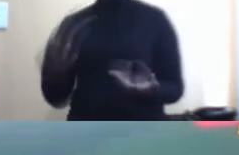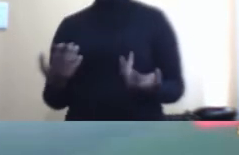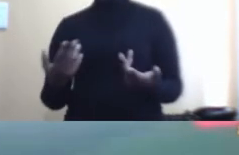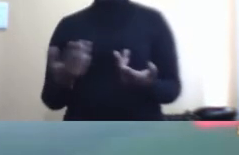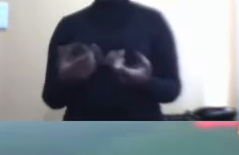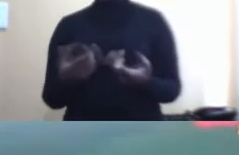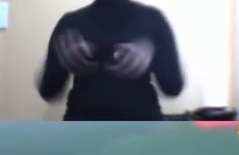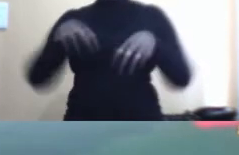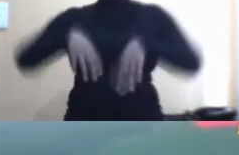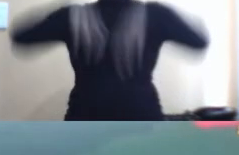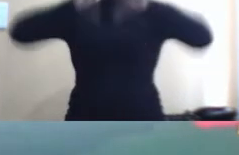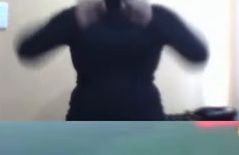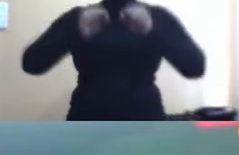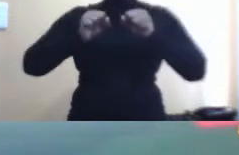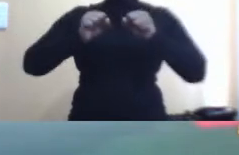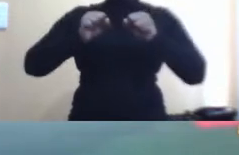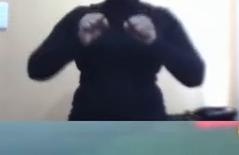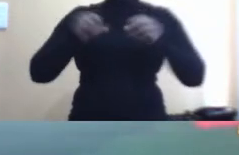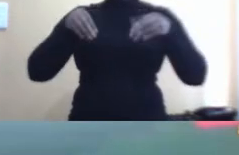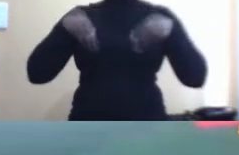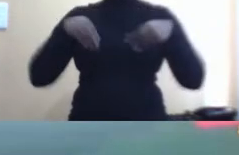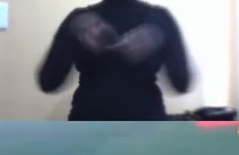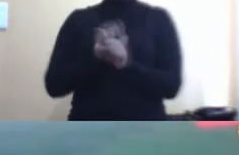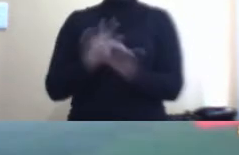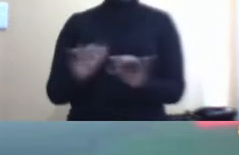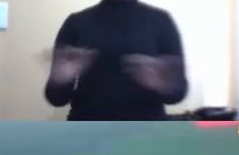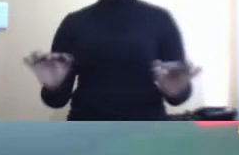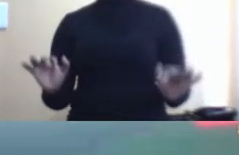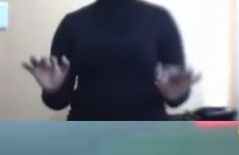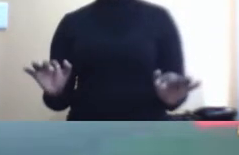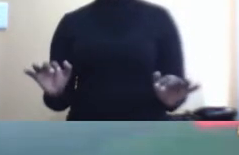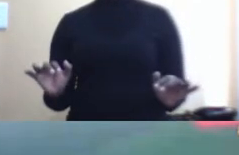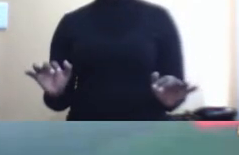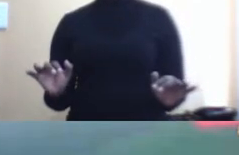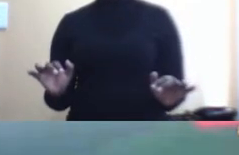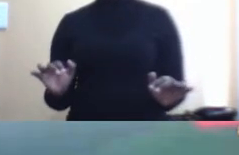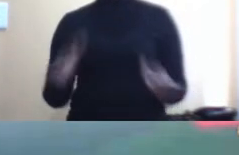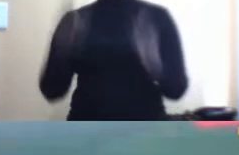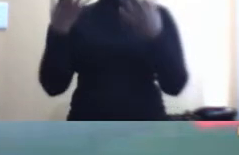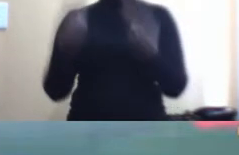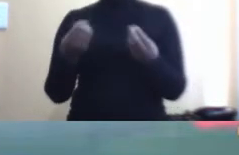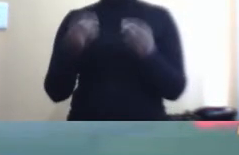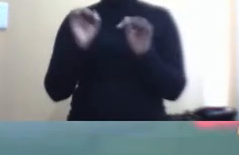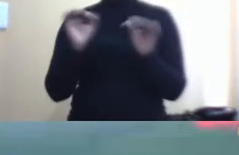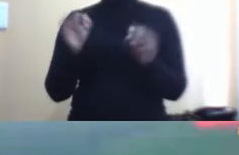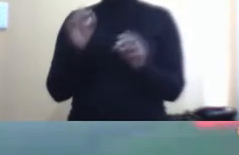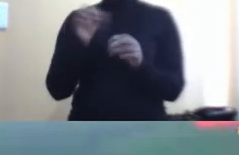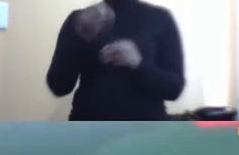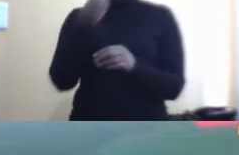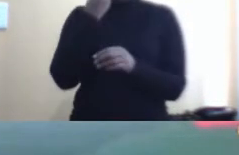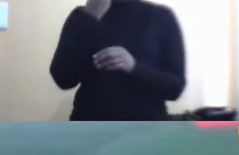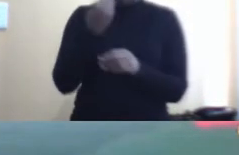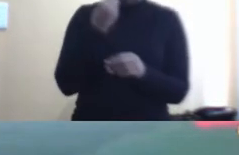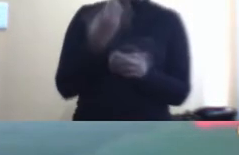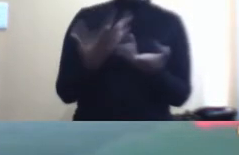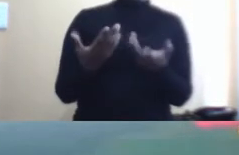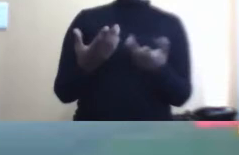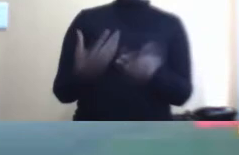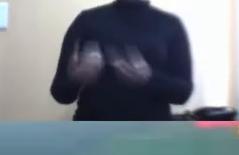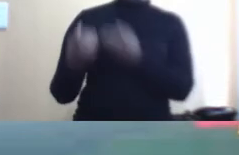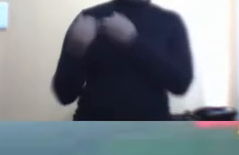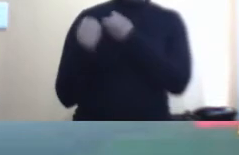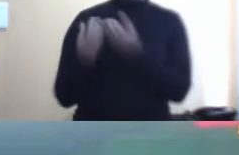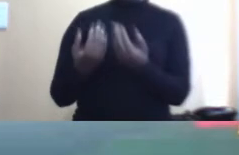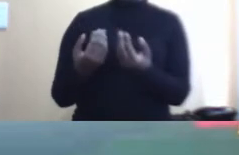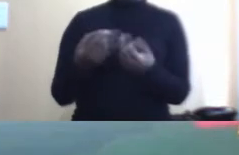magnitude of the impact that this pandemic has on people. food and nutrition security is one